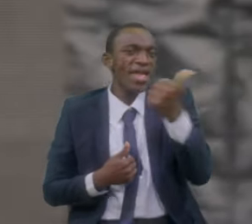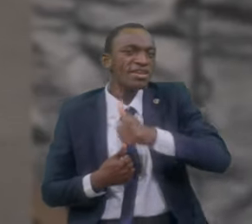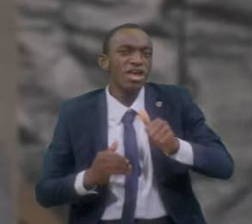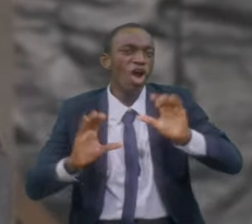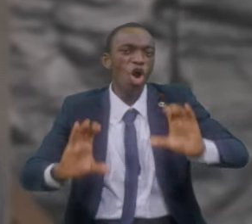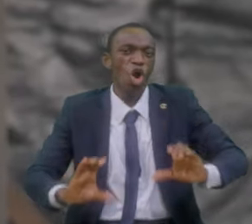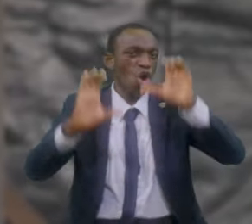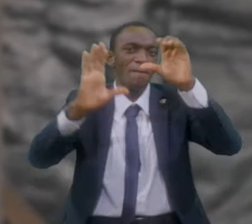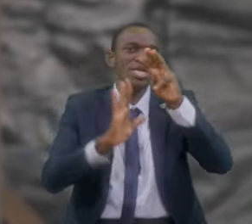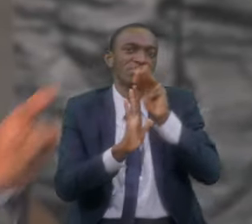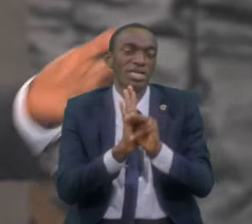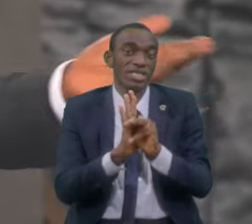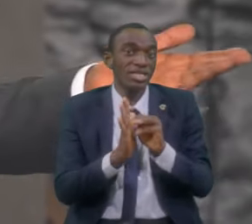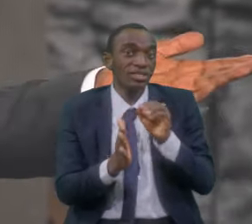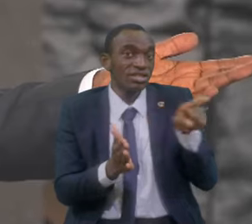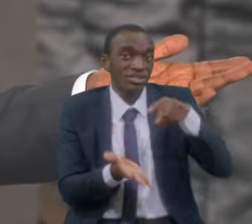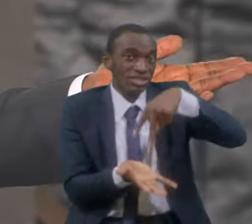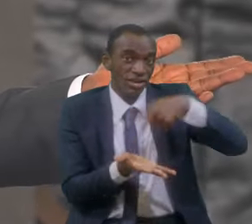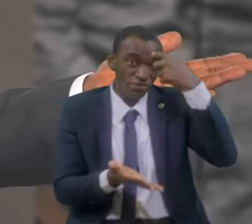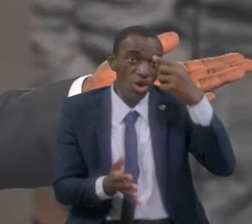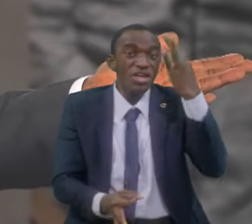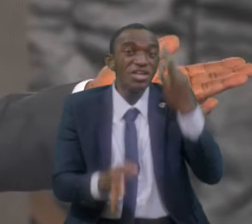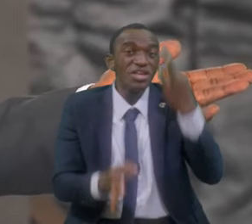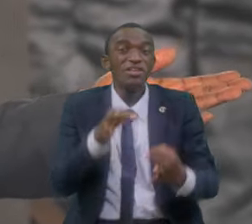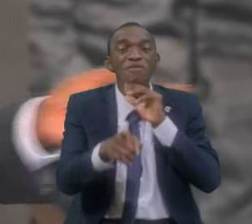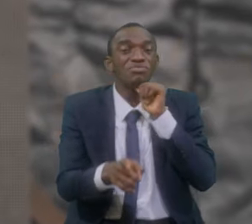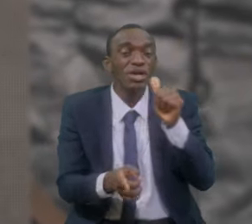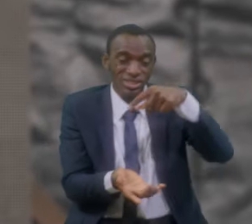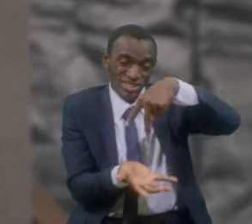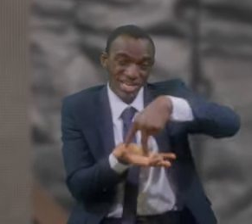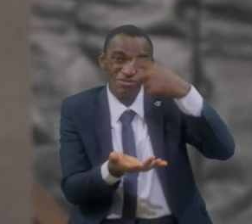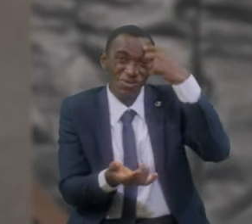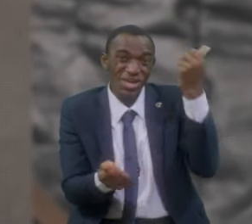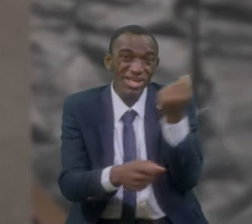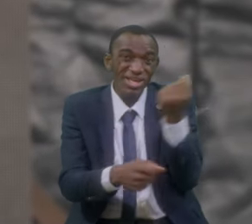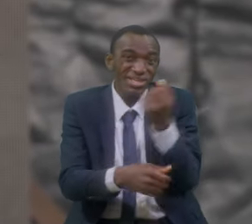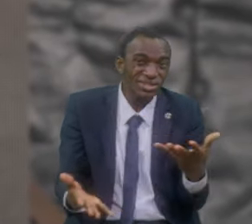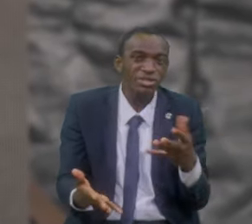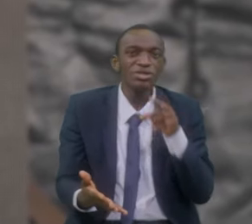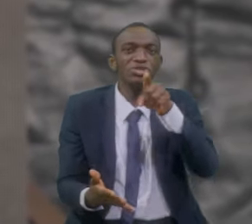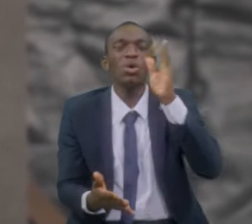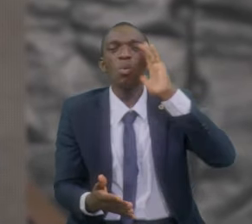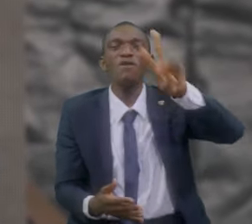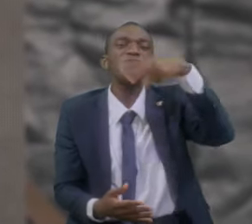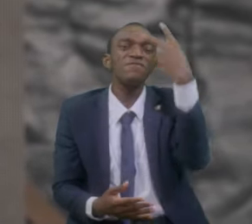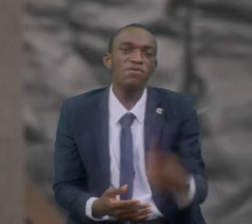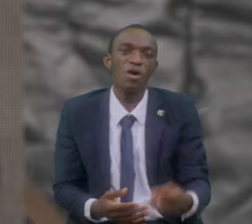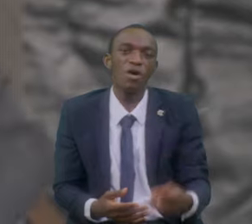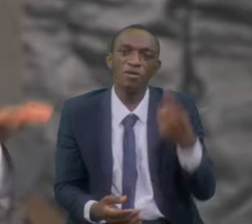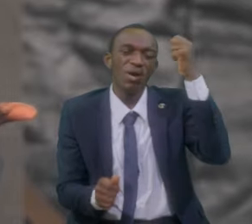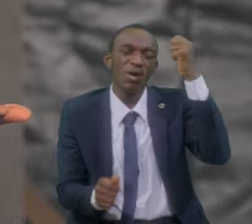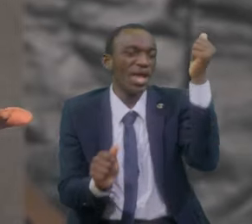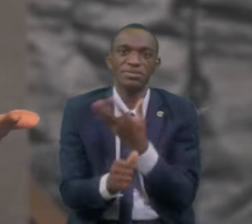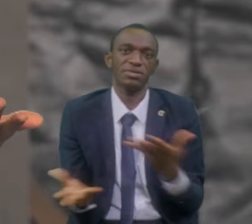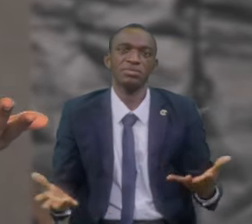they're standing for. If you are not standing for anything, you will fall for everything.